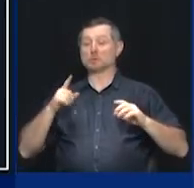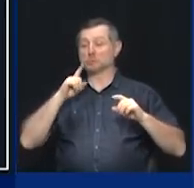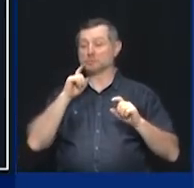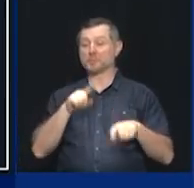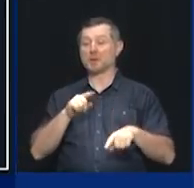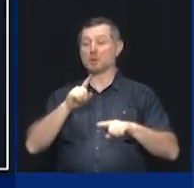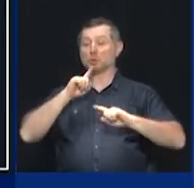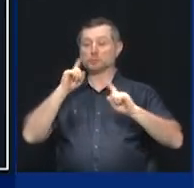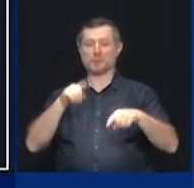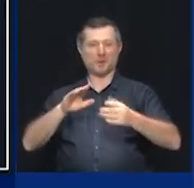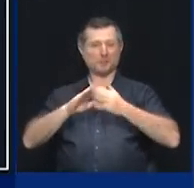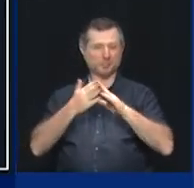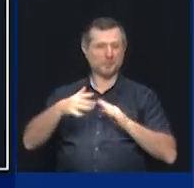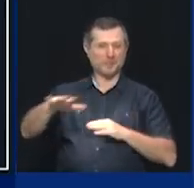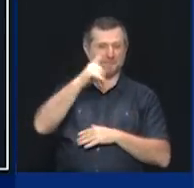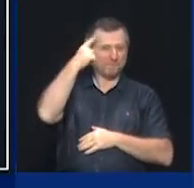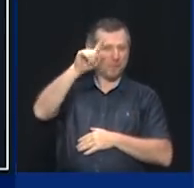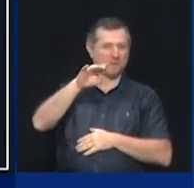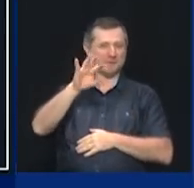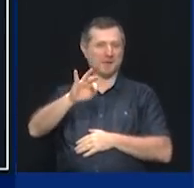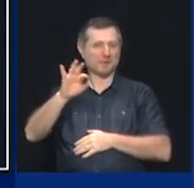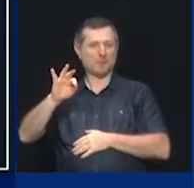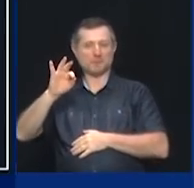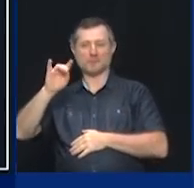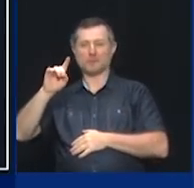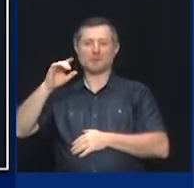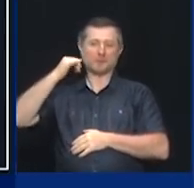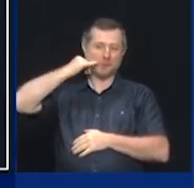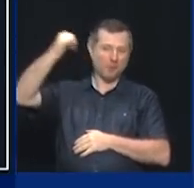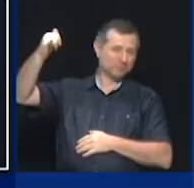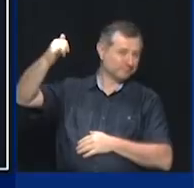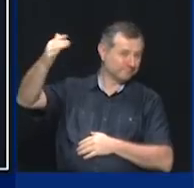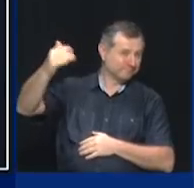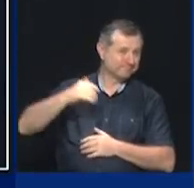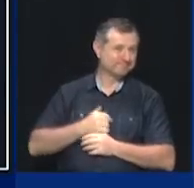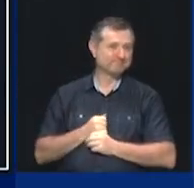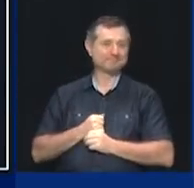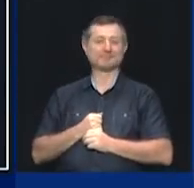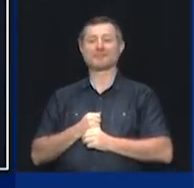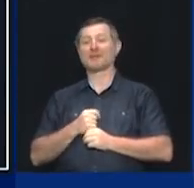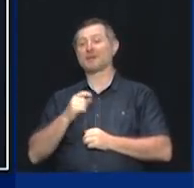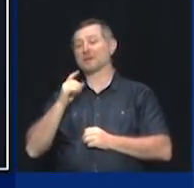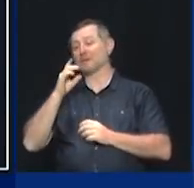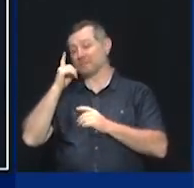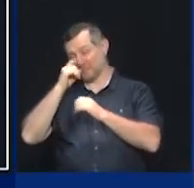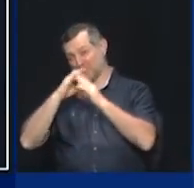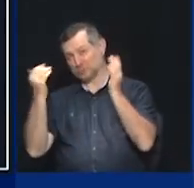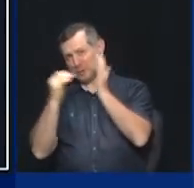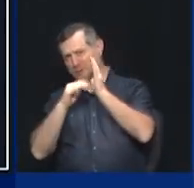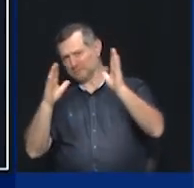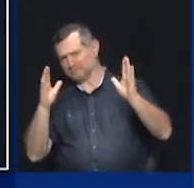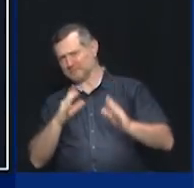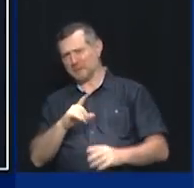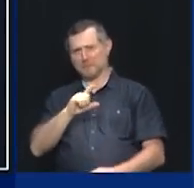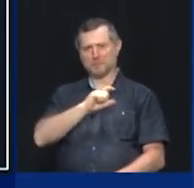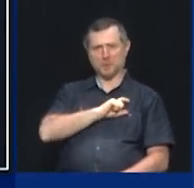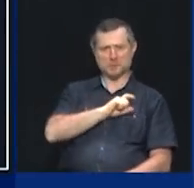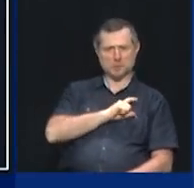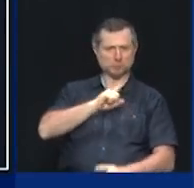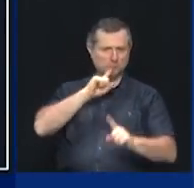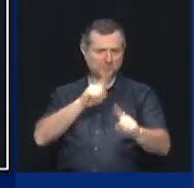those 911 calls. That's the essence of reimagining the police department. Everything